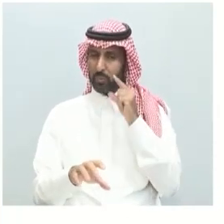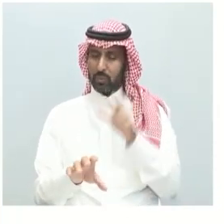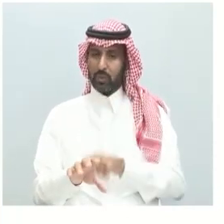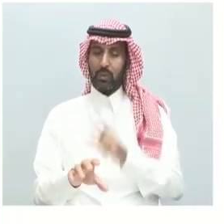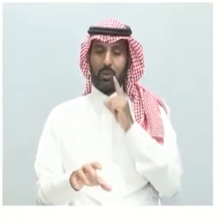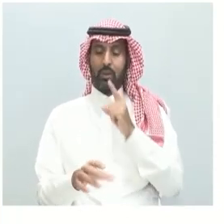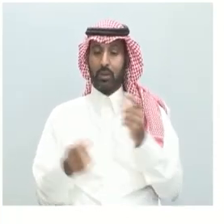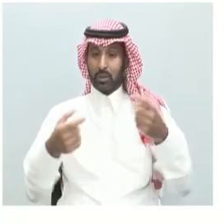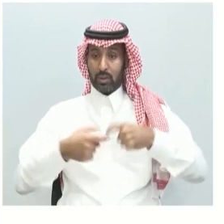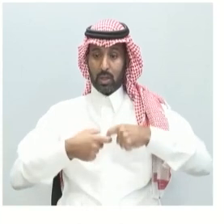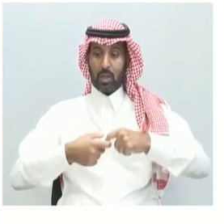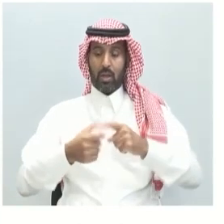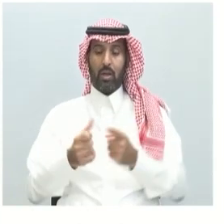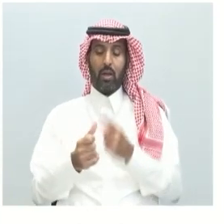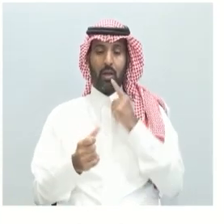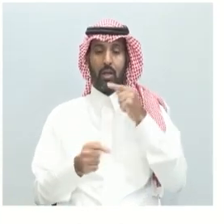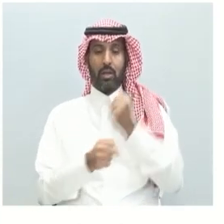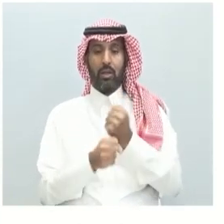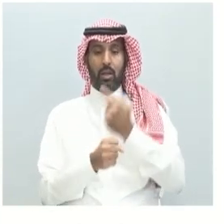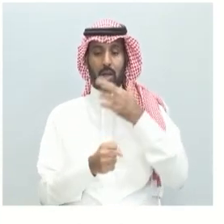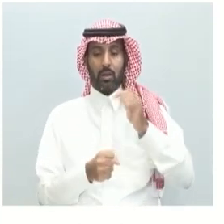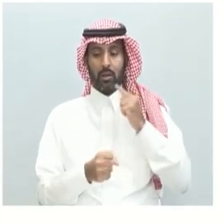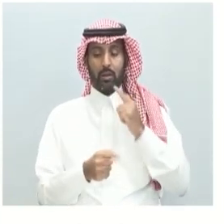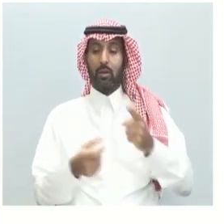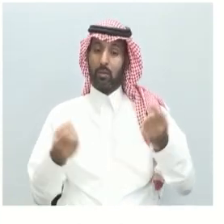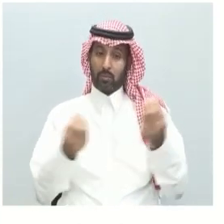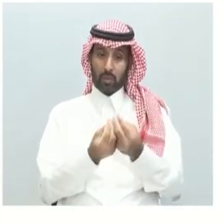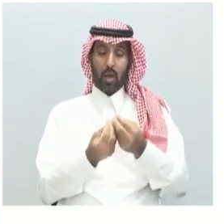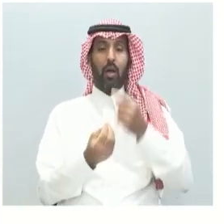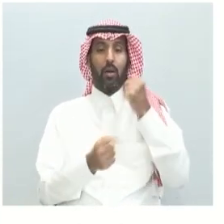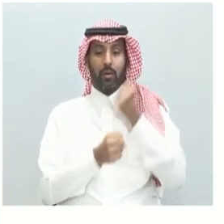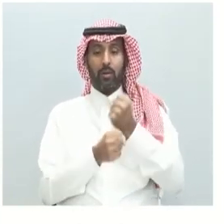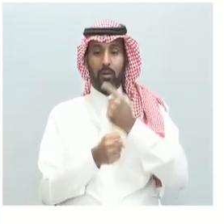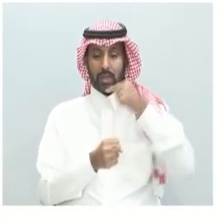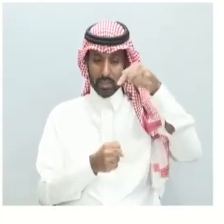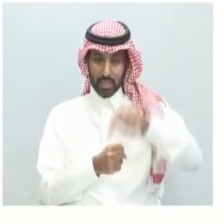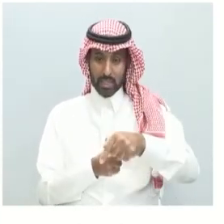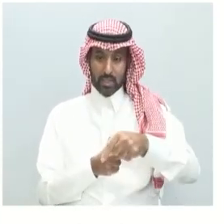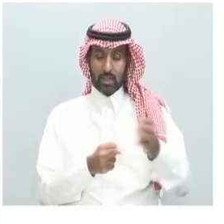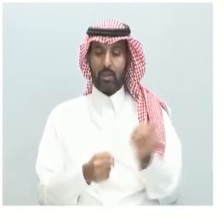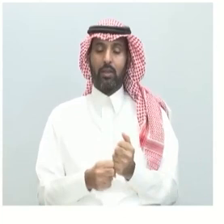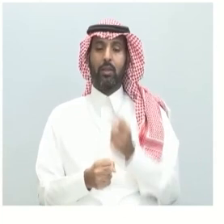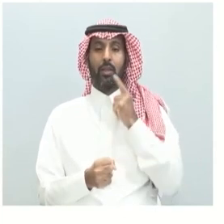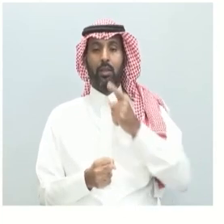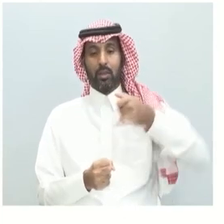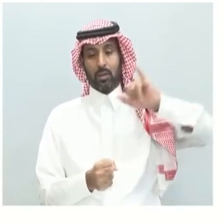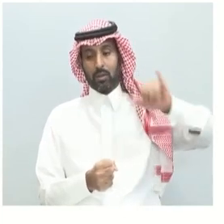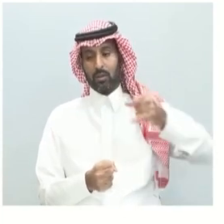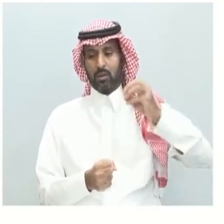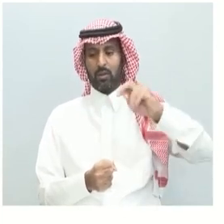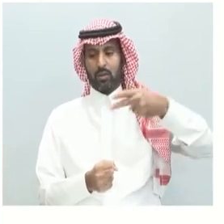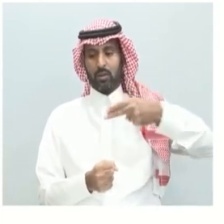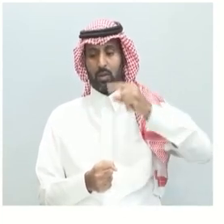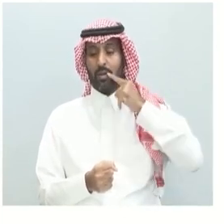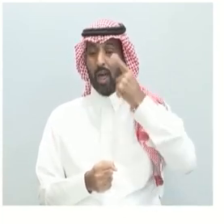sentence combines the use of present simple and the present progressive. John lives in Quebec. This is